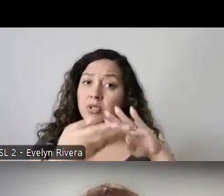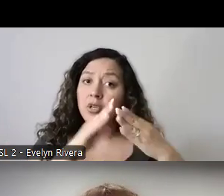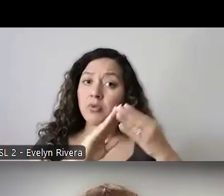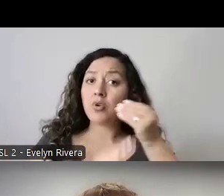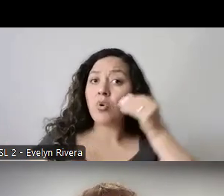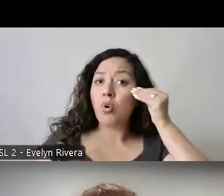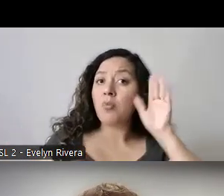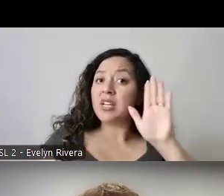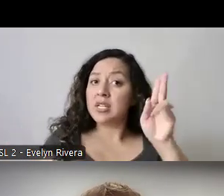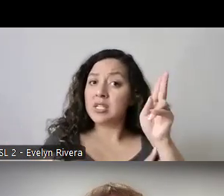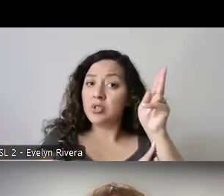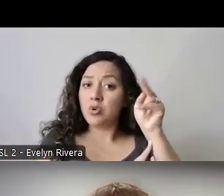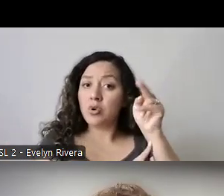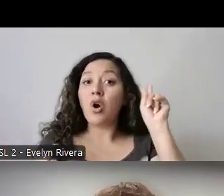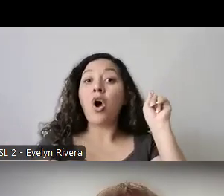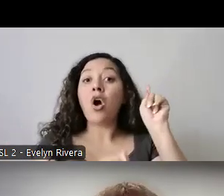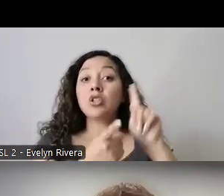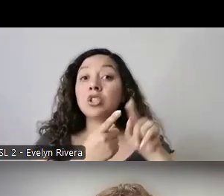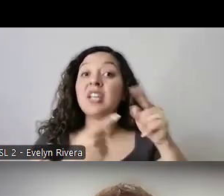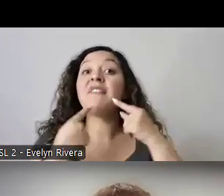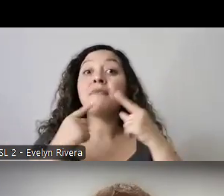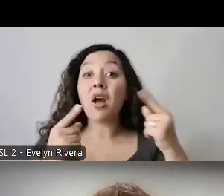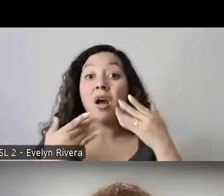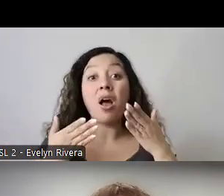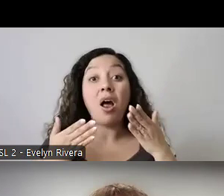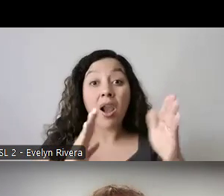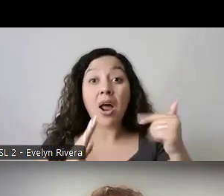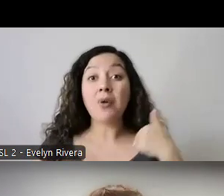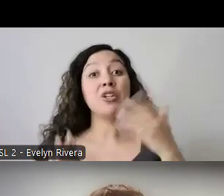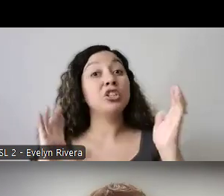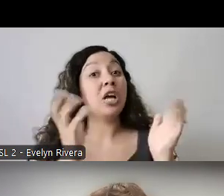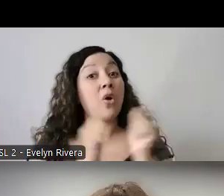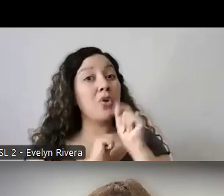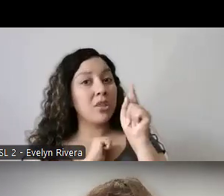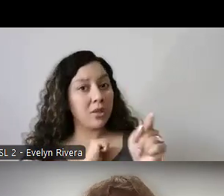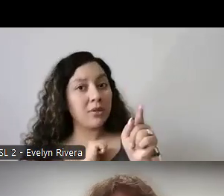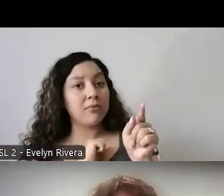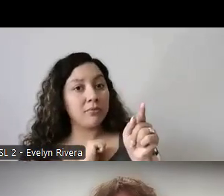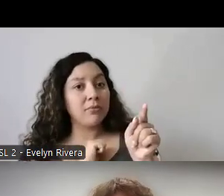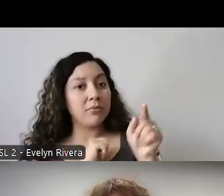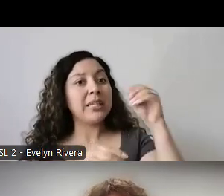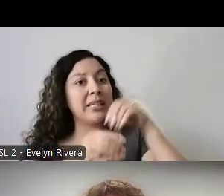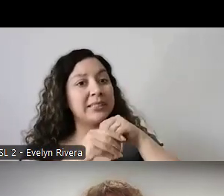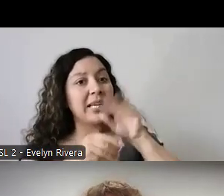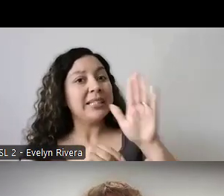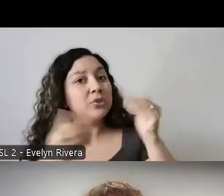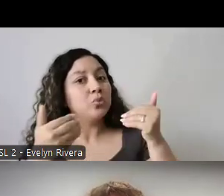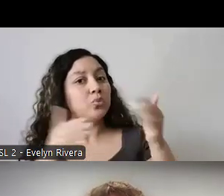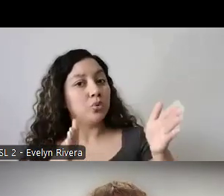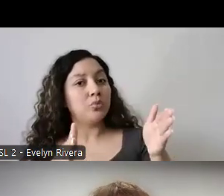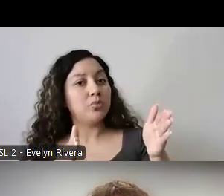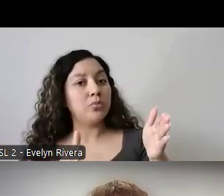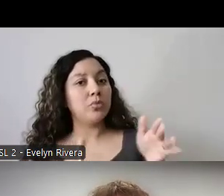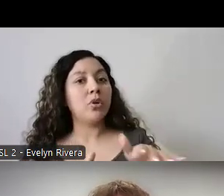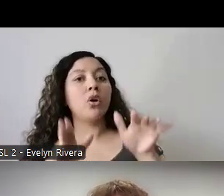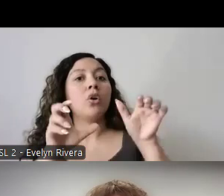hotel until he finally allowed me to speak with him inside his room. And so